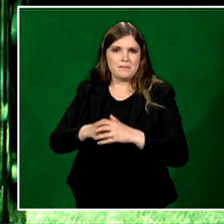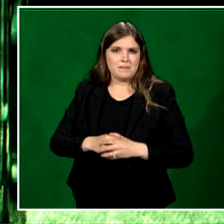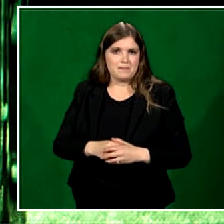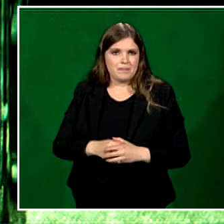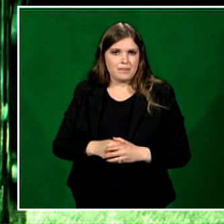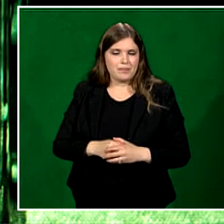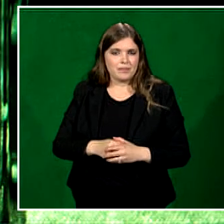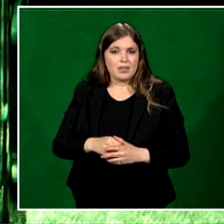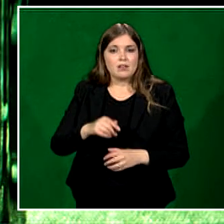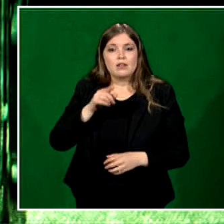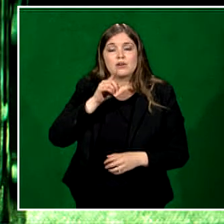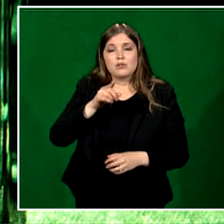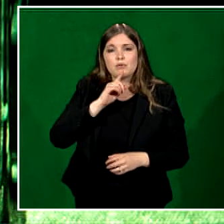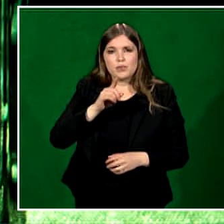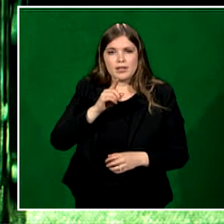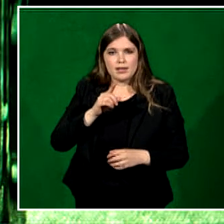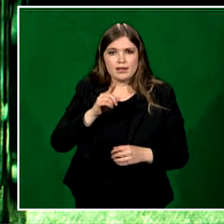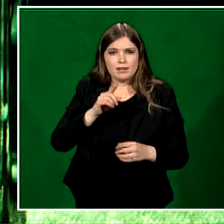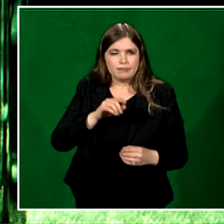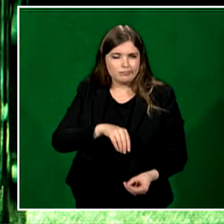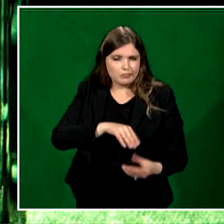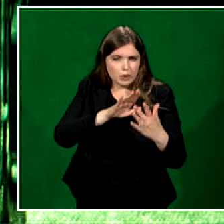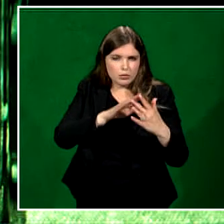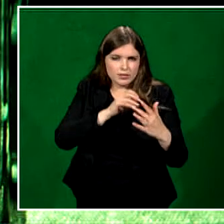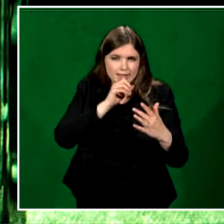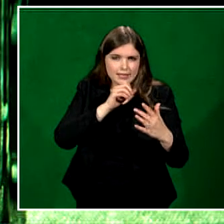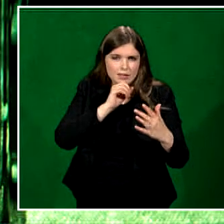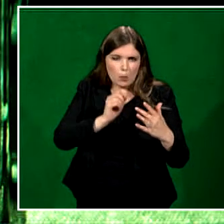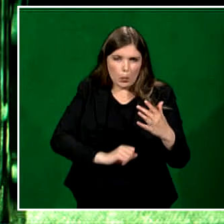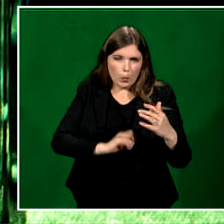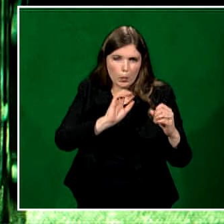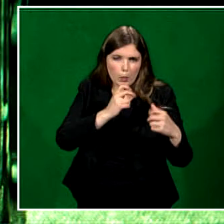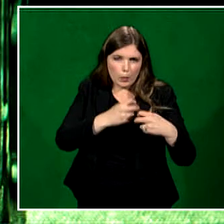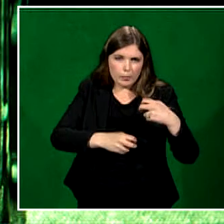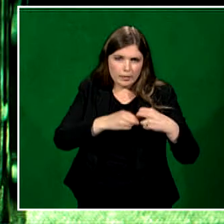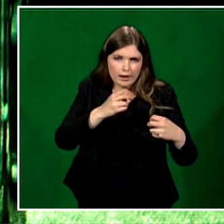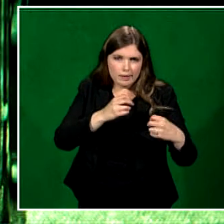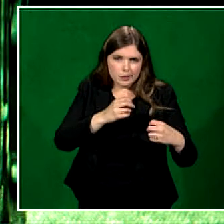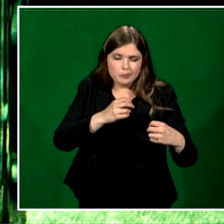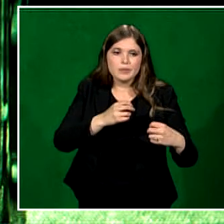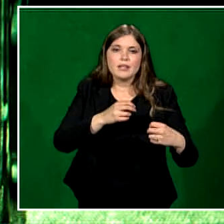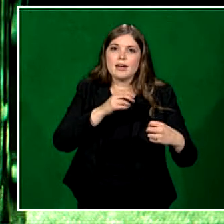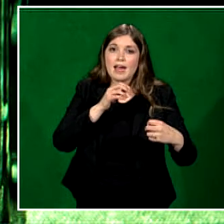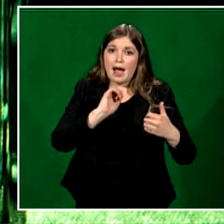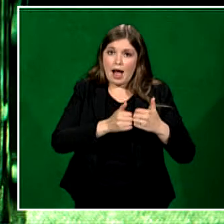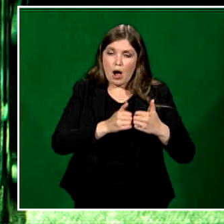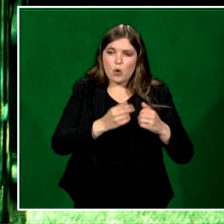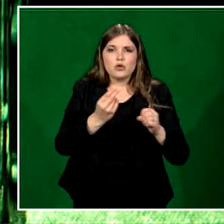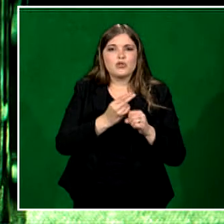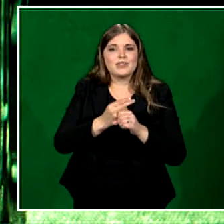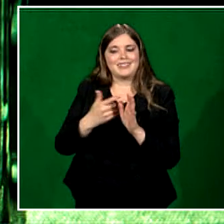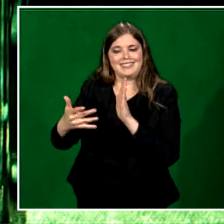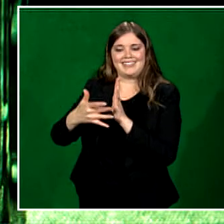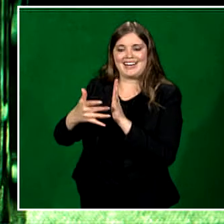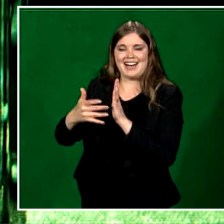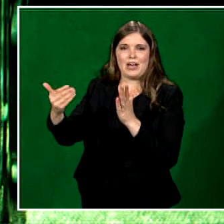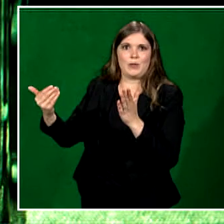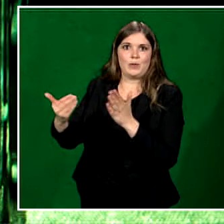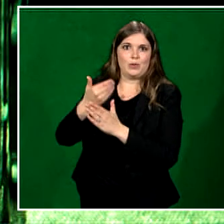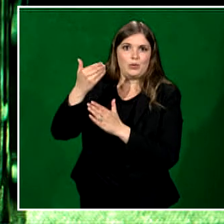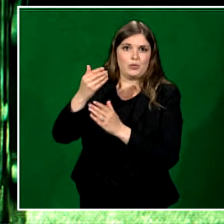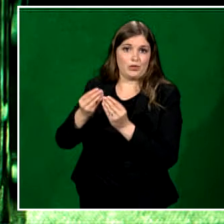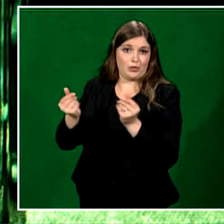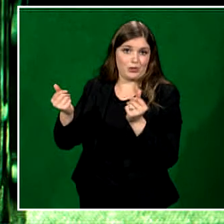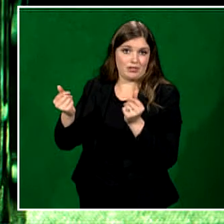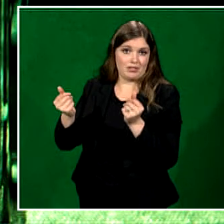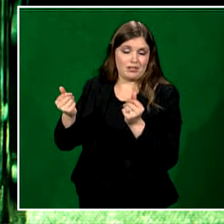really age-old challenge, and you've done so with very technologically new solutions. And